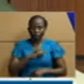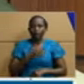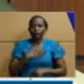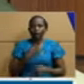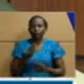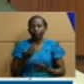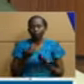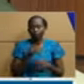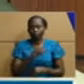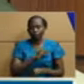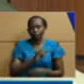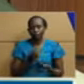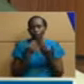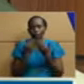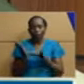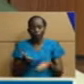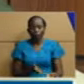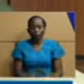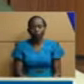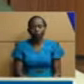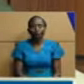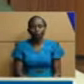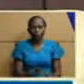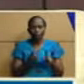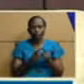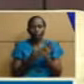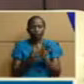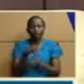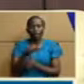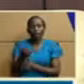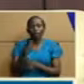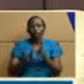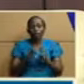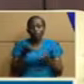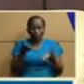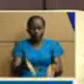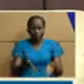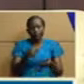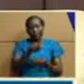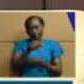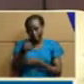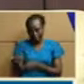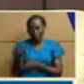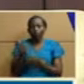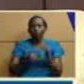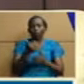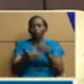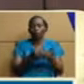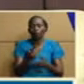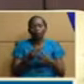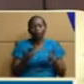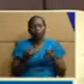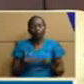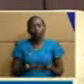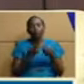Very nice to have you, Mr. Mujuni. Thank you, Charles, for having me here. I'll introduce the other people we have here and elsewhere as we get them along. But let me start